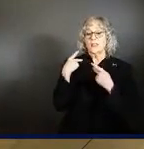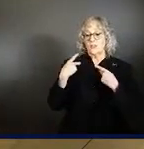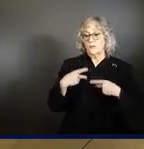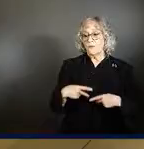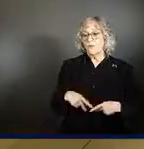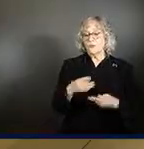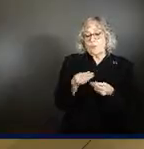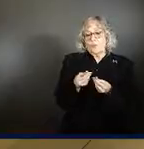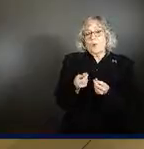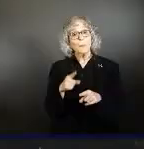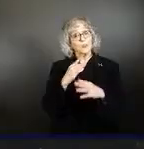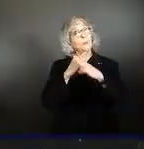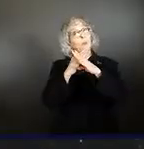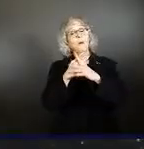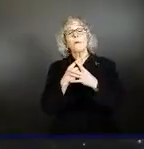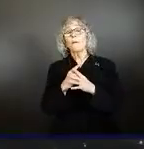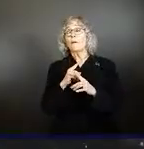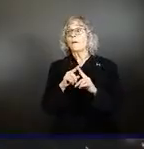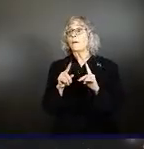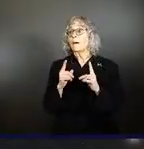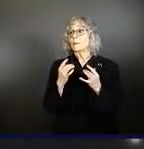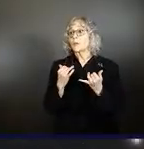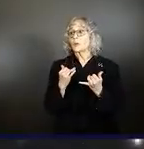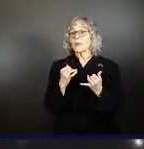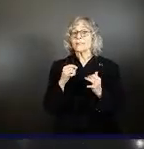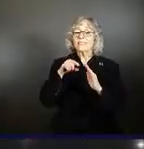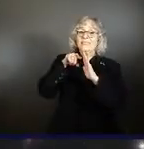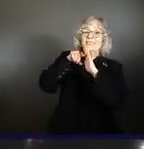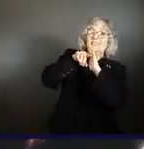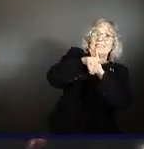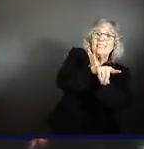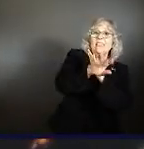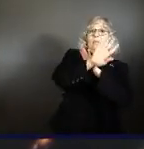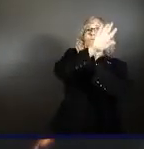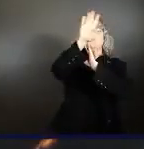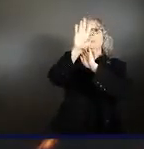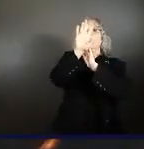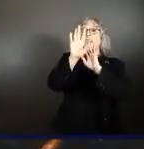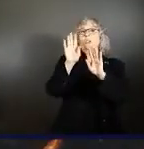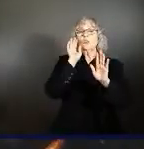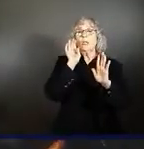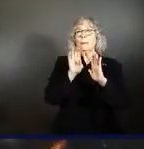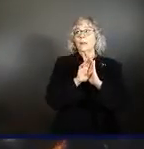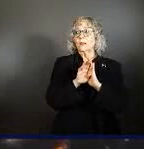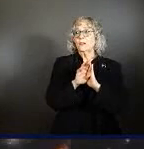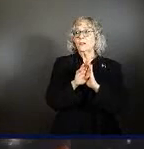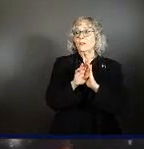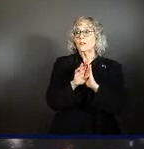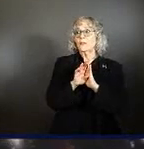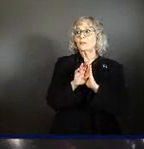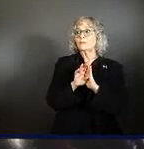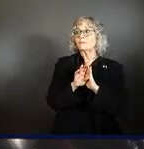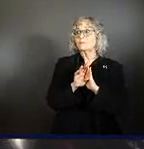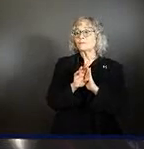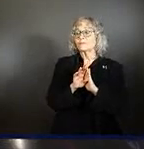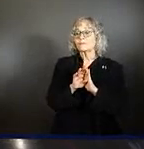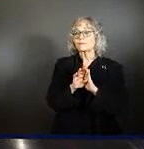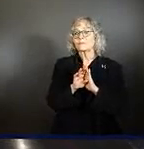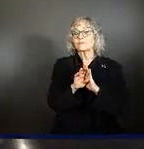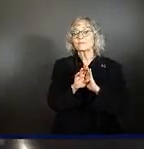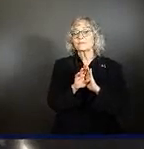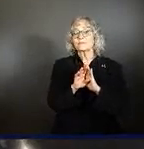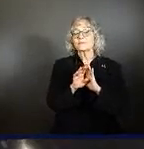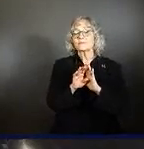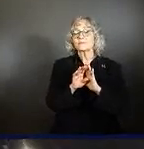processes happening in them. And this is the first deep field image. One of the important bits on this, you can see a star there, like the brightest dot there. That's a